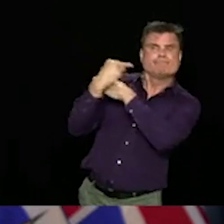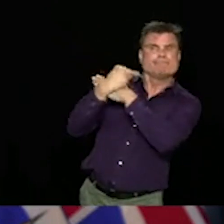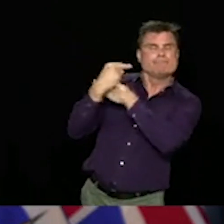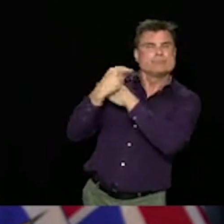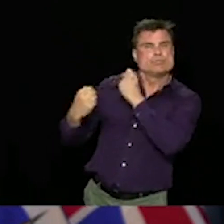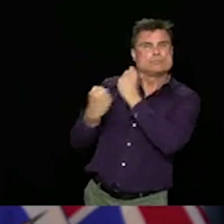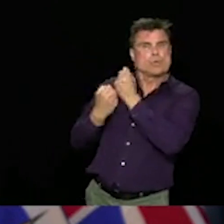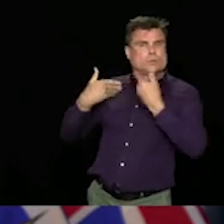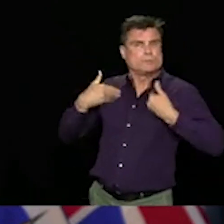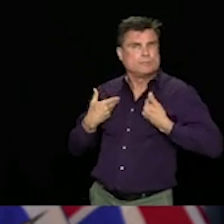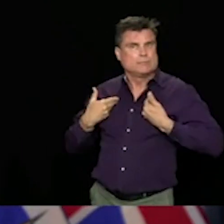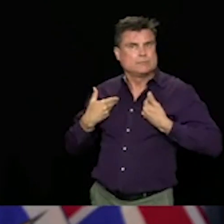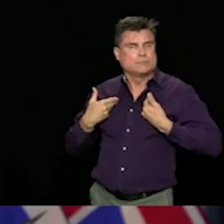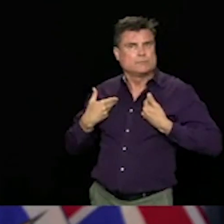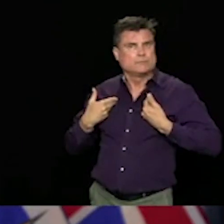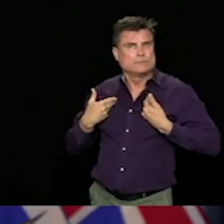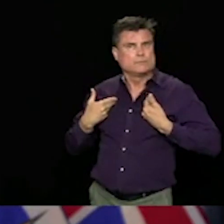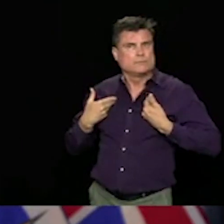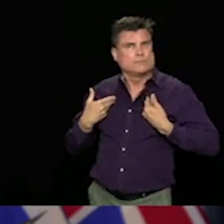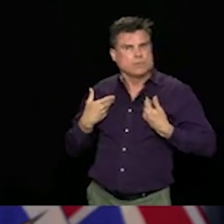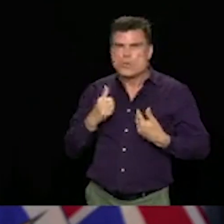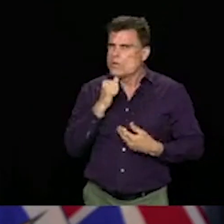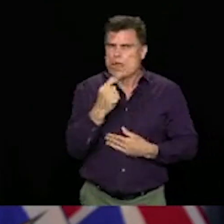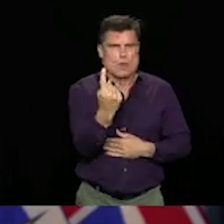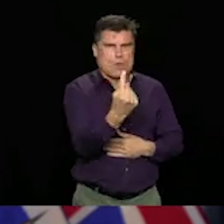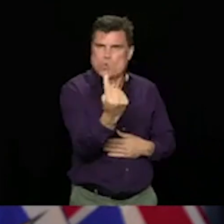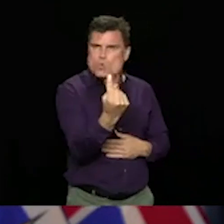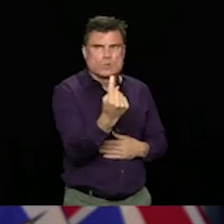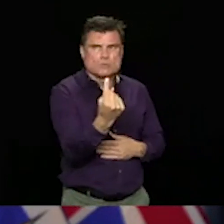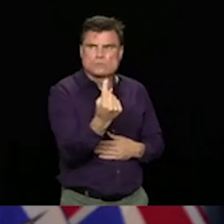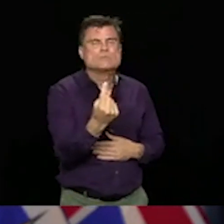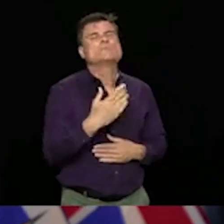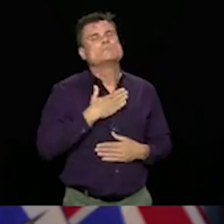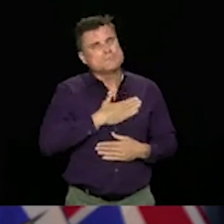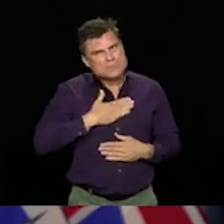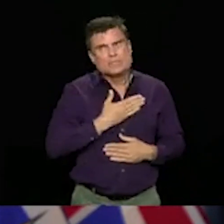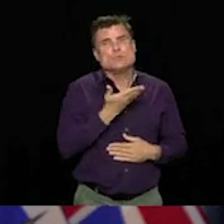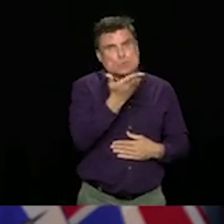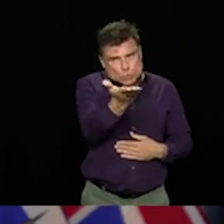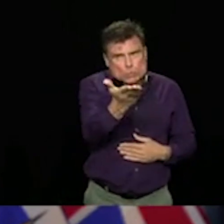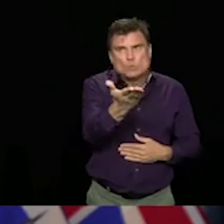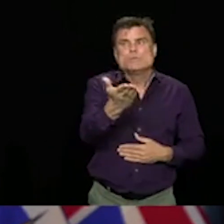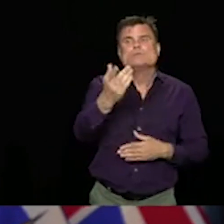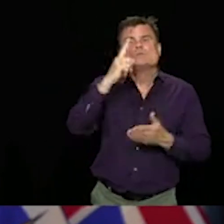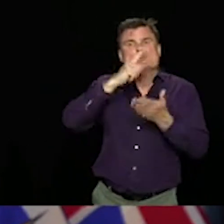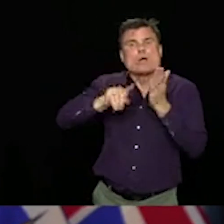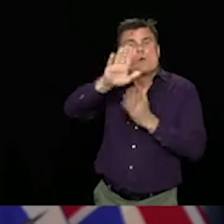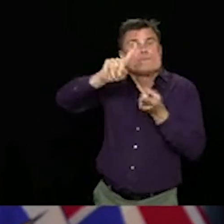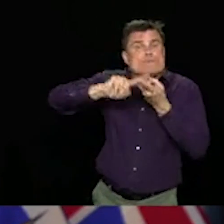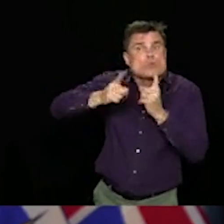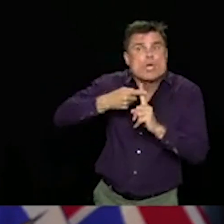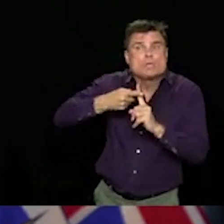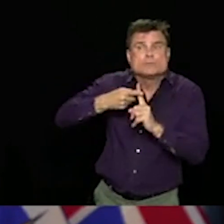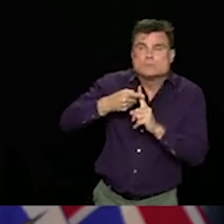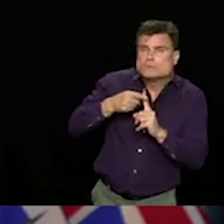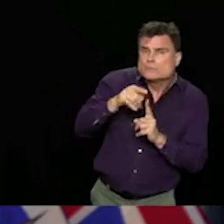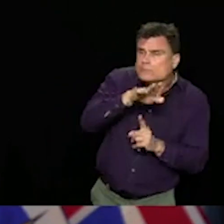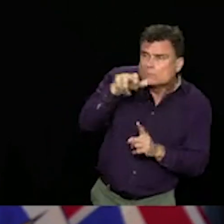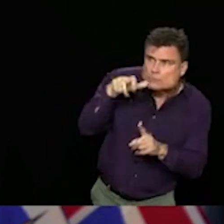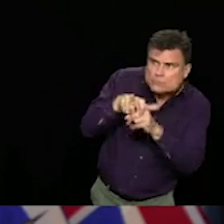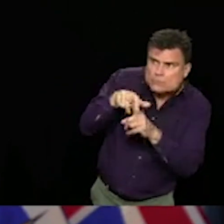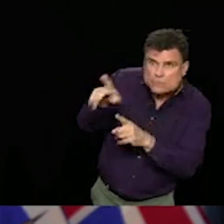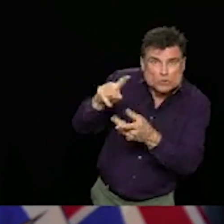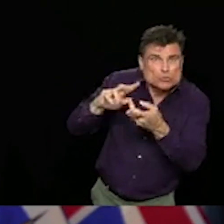be seeing as often. This is another time that we need to, while physically apart, connect with each other and support each other.